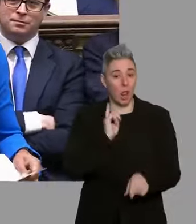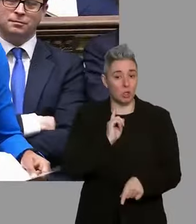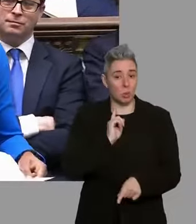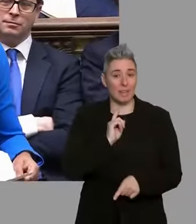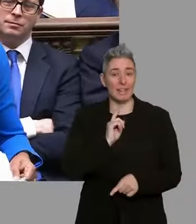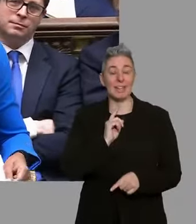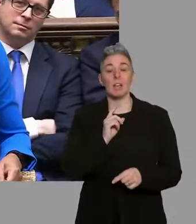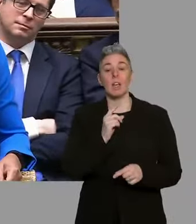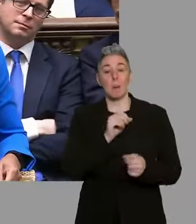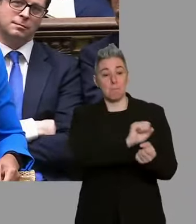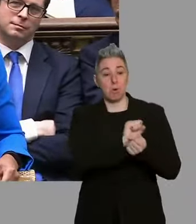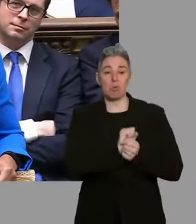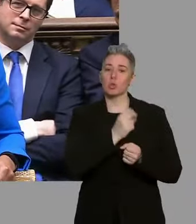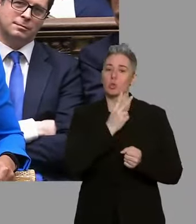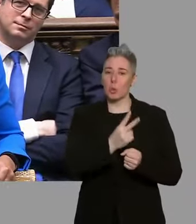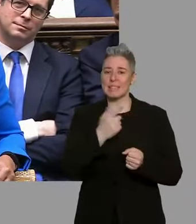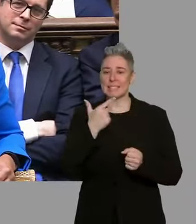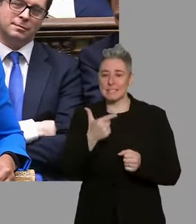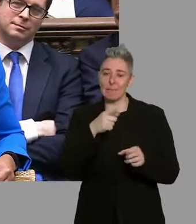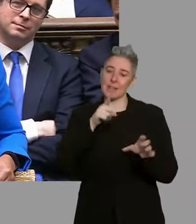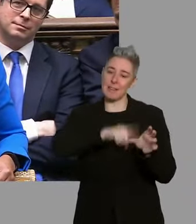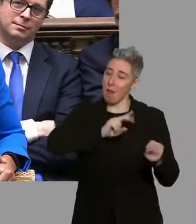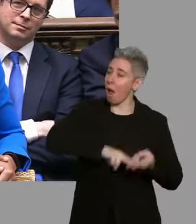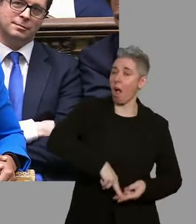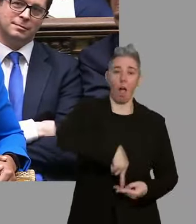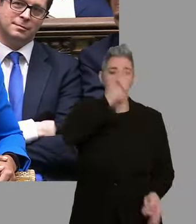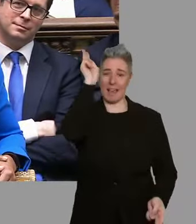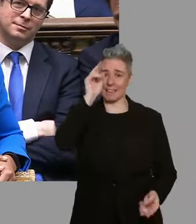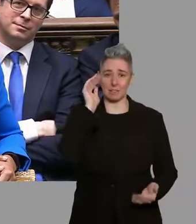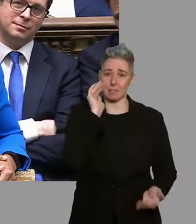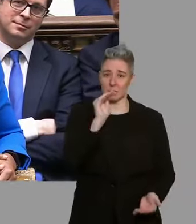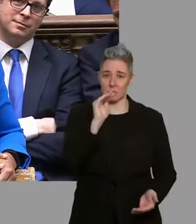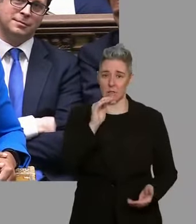The Chancellor is apparently promising